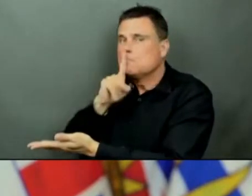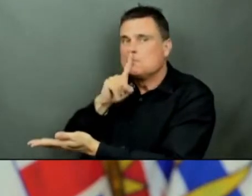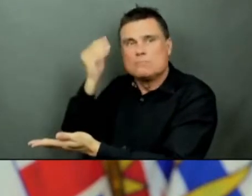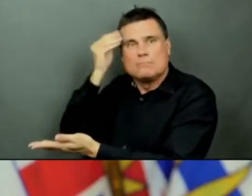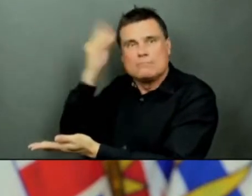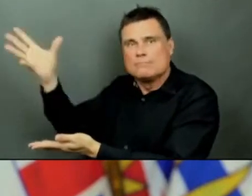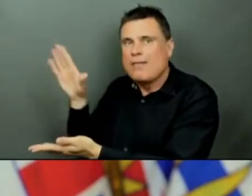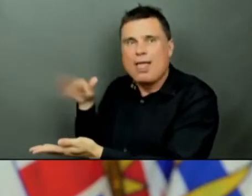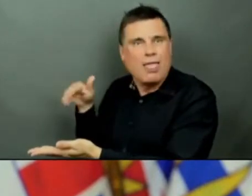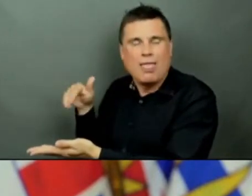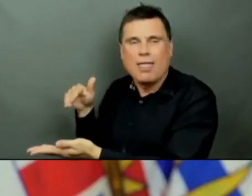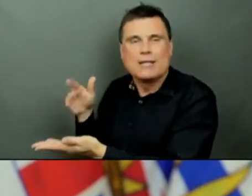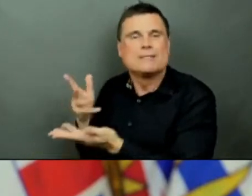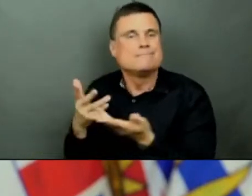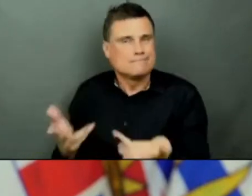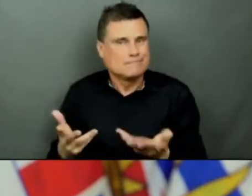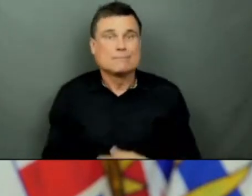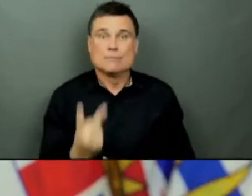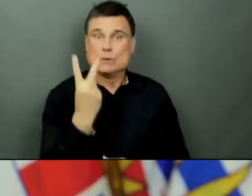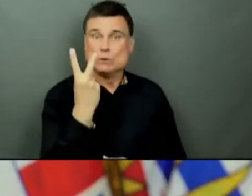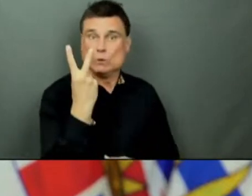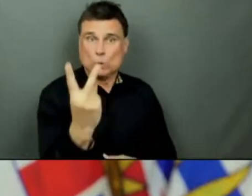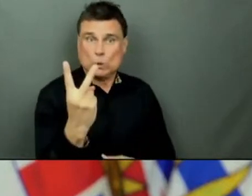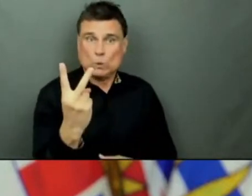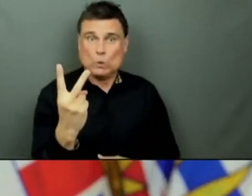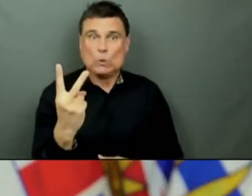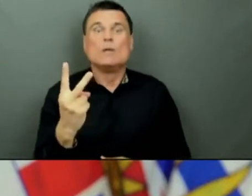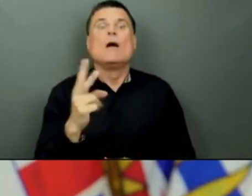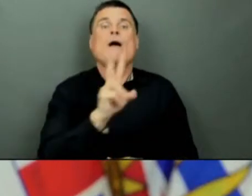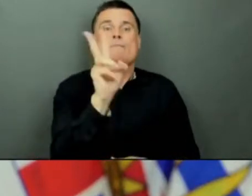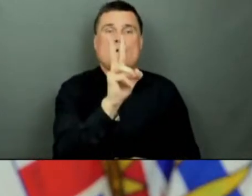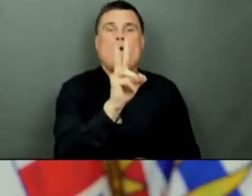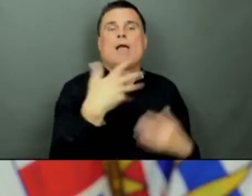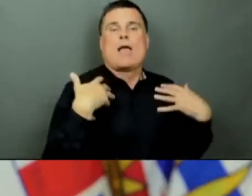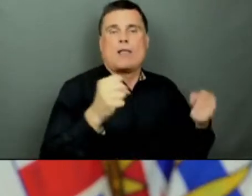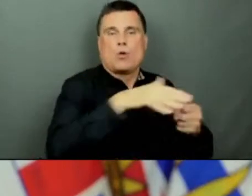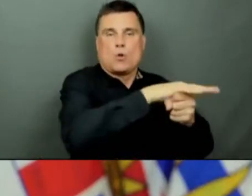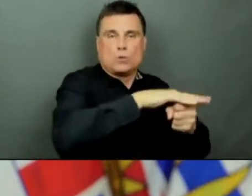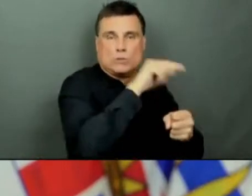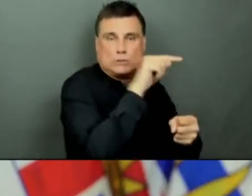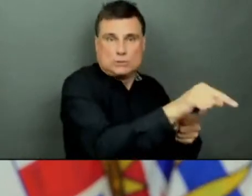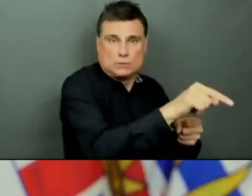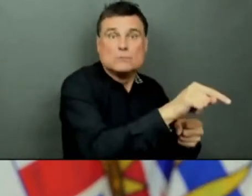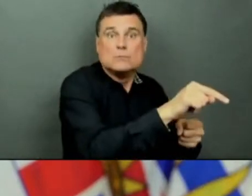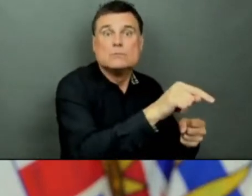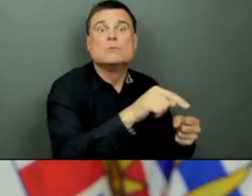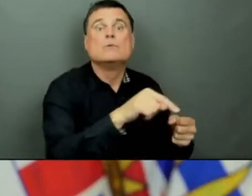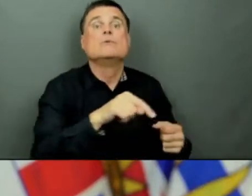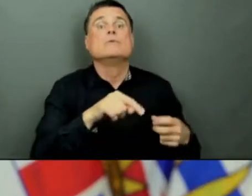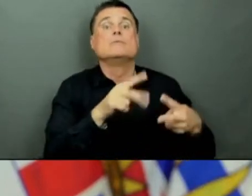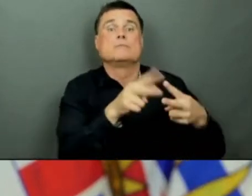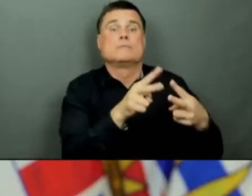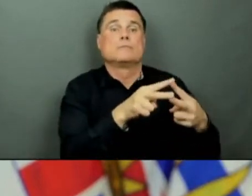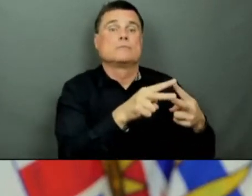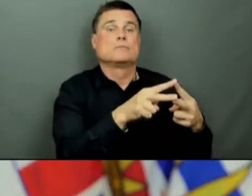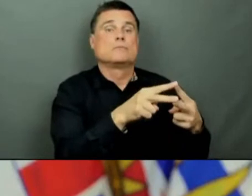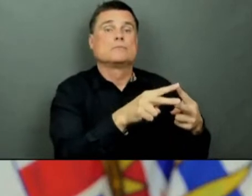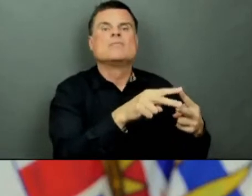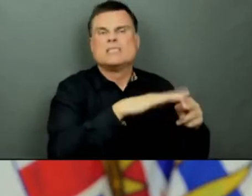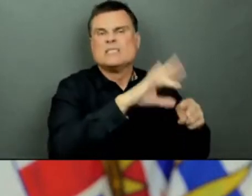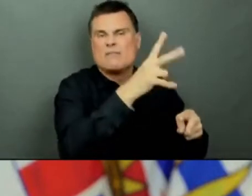the Vancouver Coastal Health Region, 1 at the Terraces on 7th and 1 at the Chalmers Long-Term Care Home. Full action was